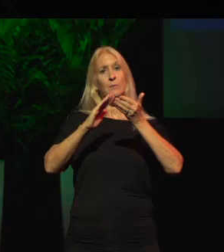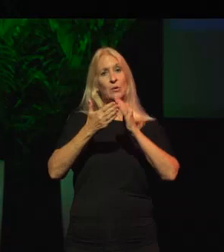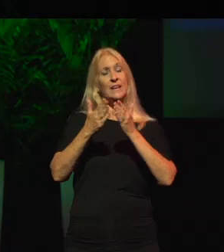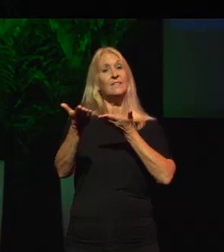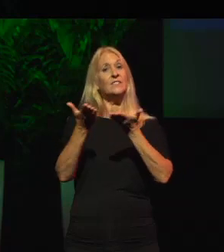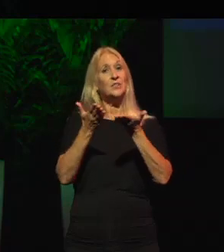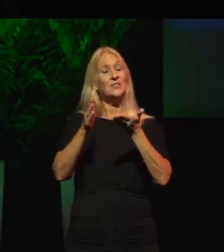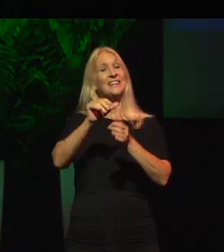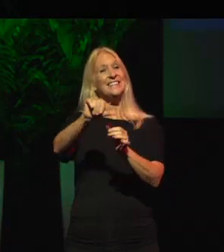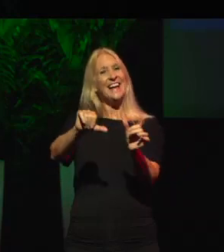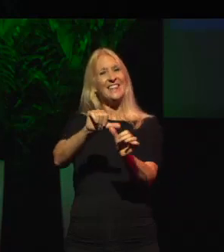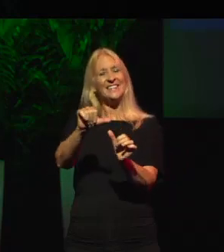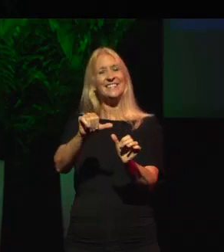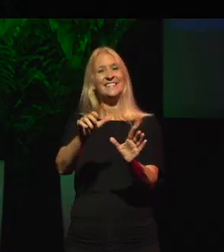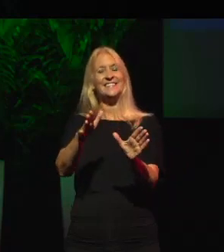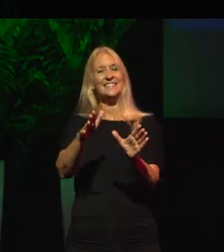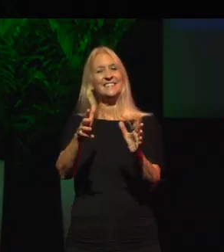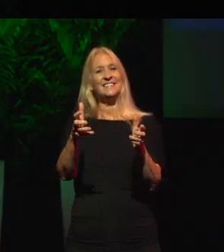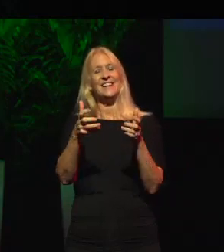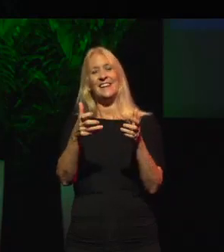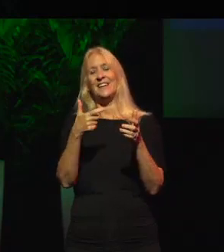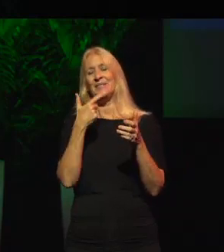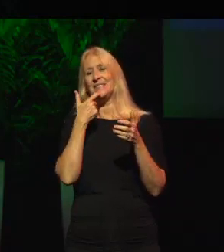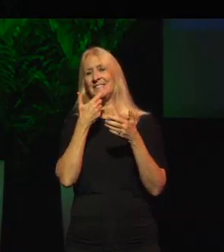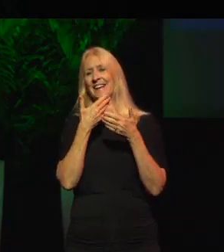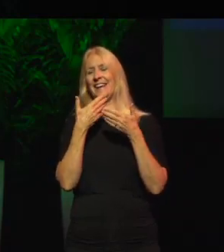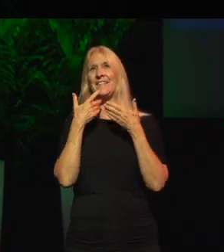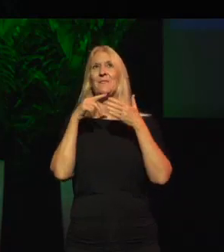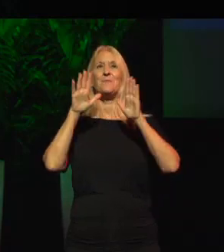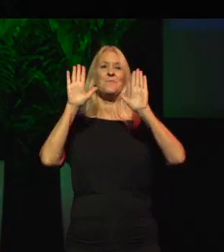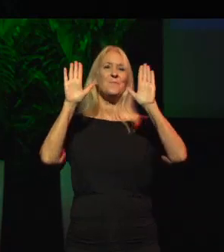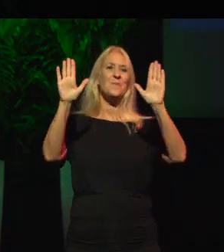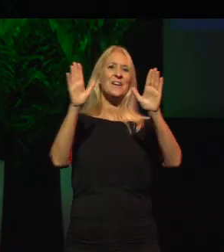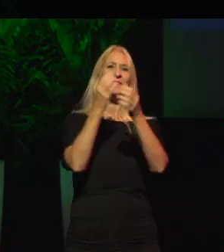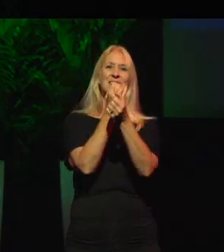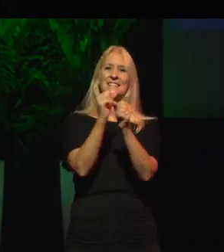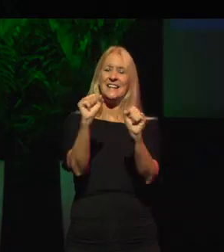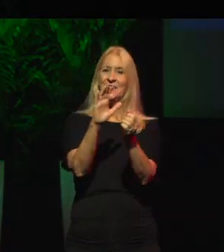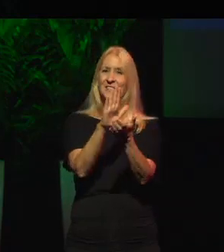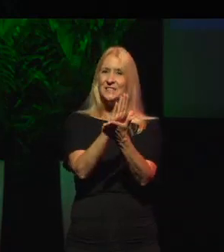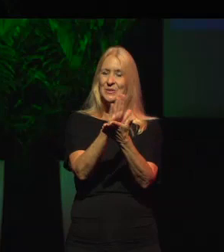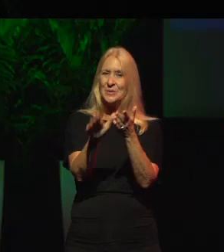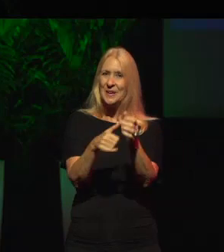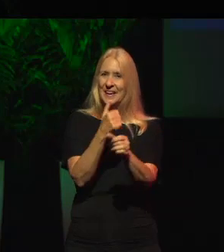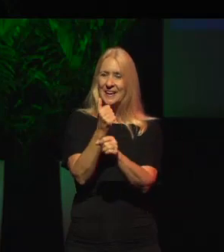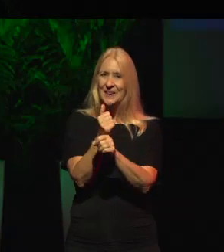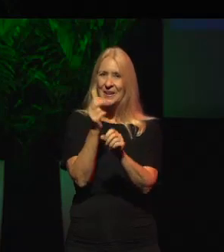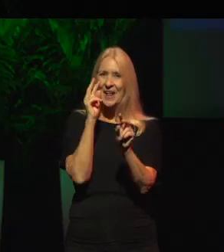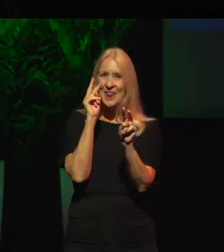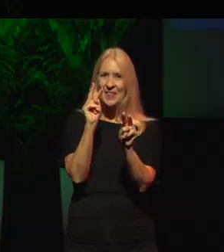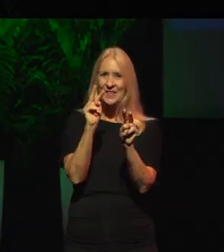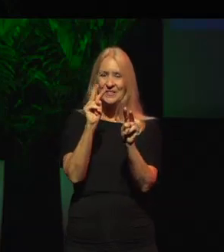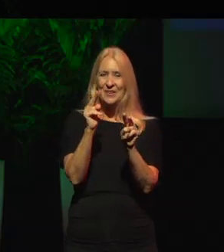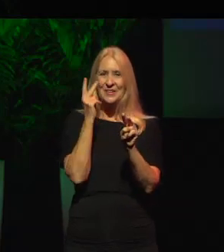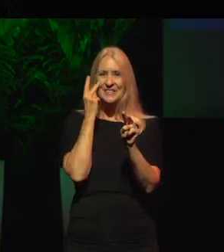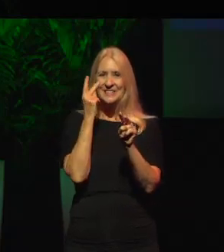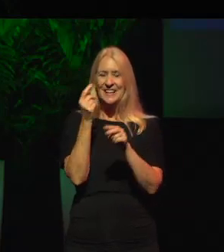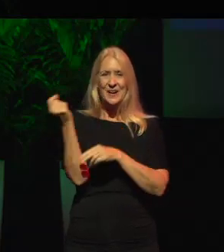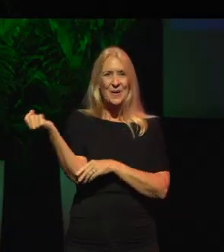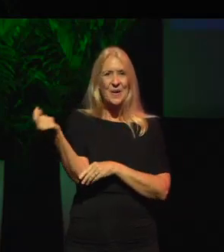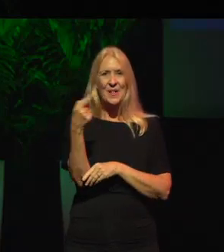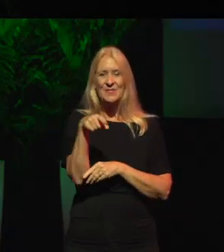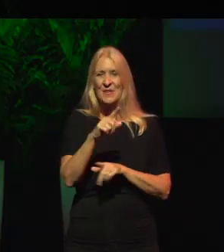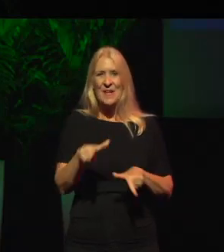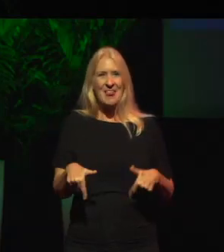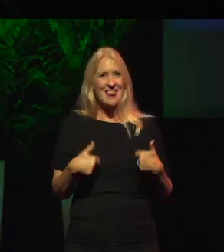other. I wish you all a fantastic and safe school year, and I look forward to seeing you all live